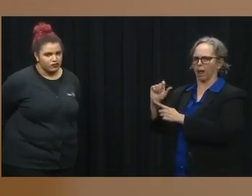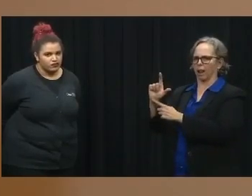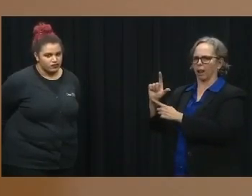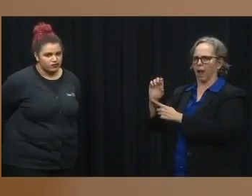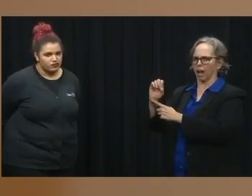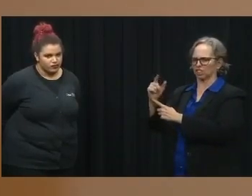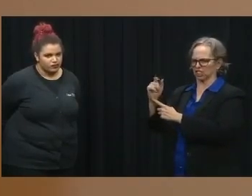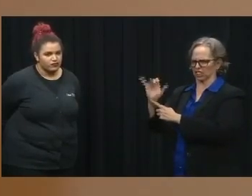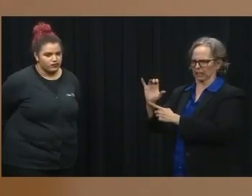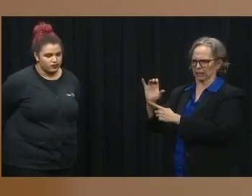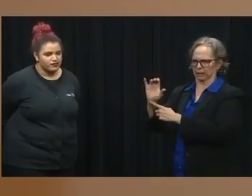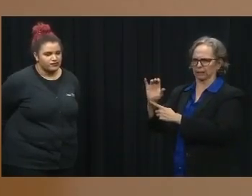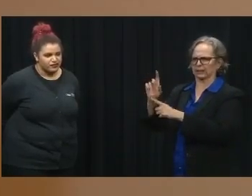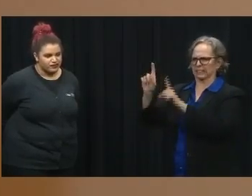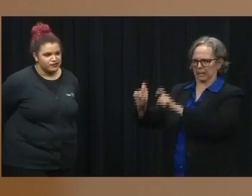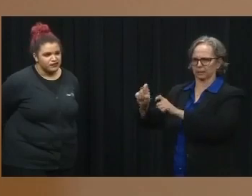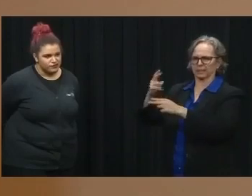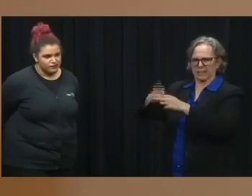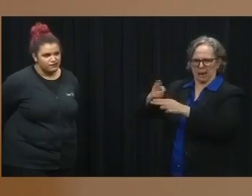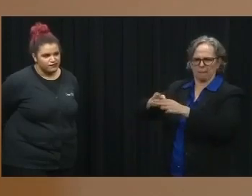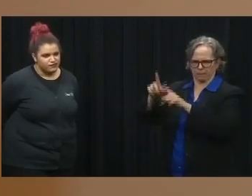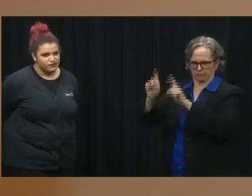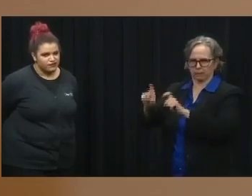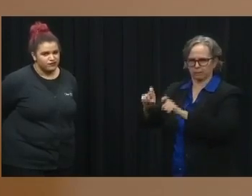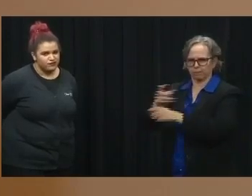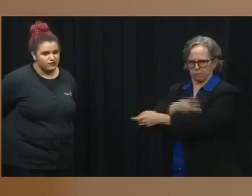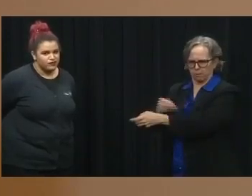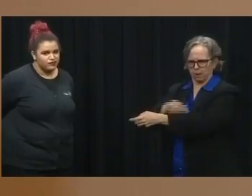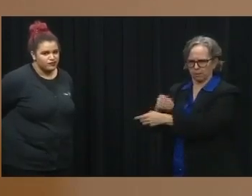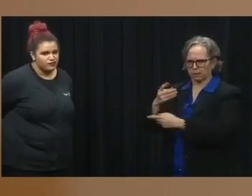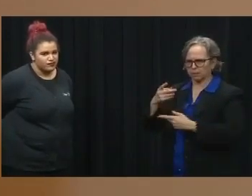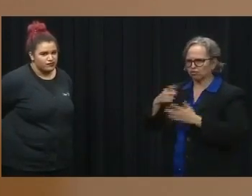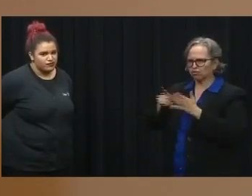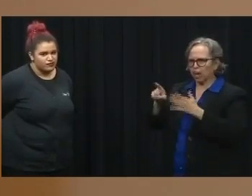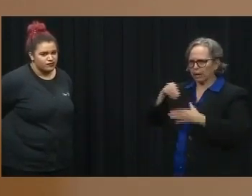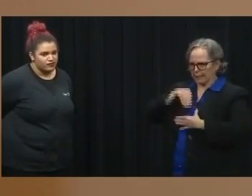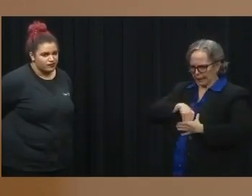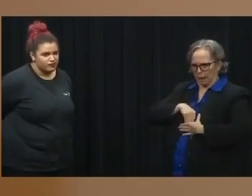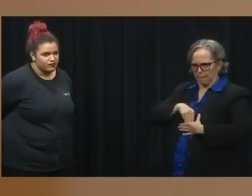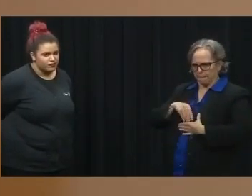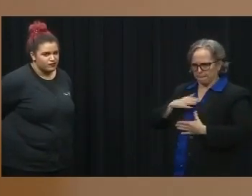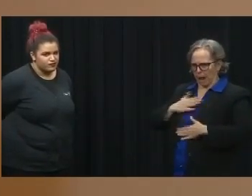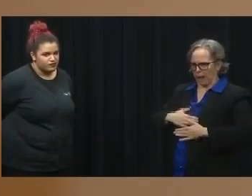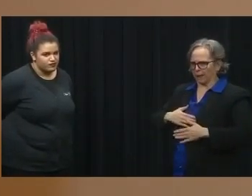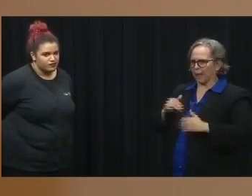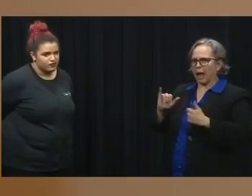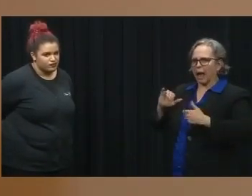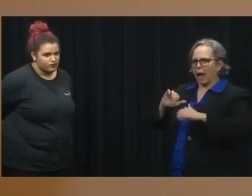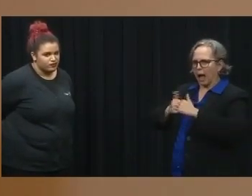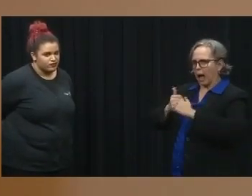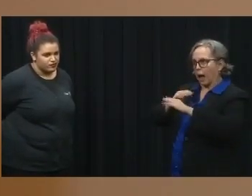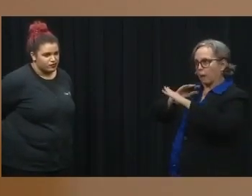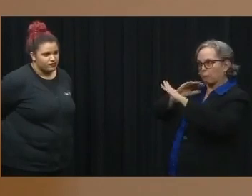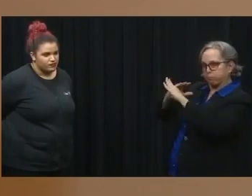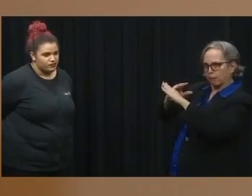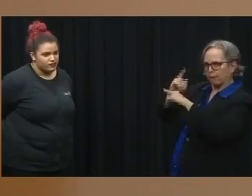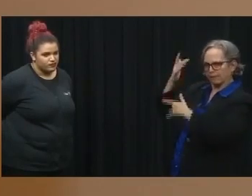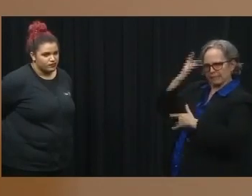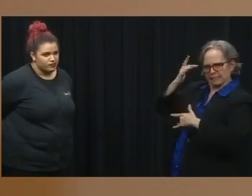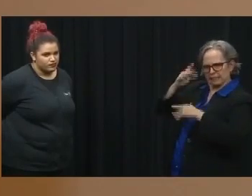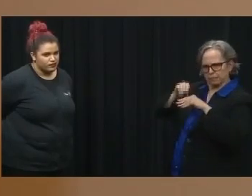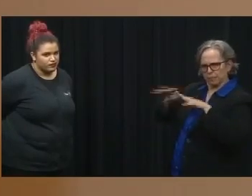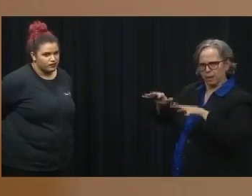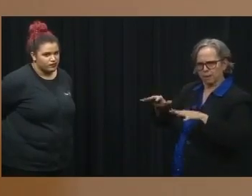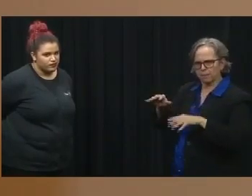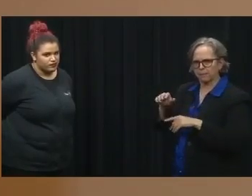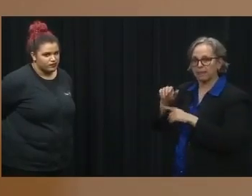antibodies develop, particularly the IgG antibody will develop in response to the acute infection. And when we're able to actually do a blood test, not